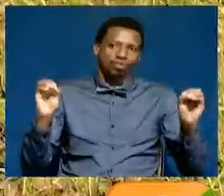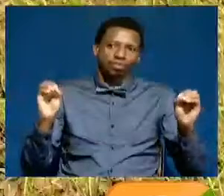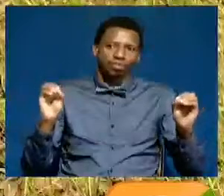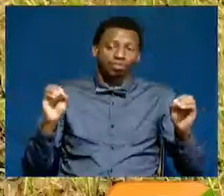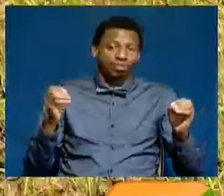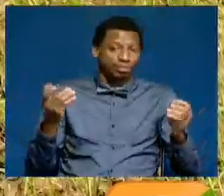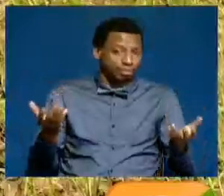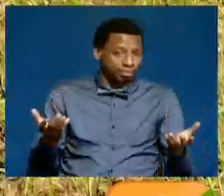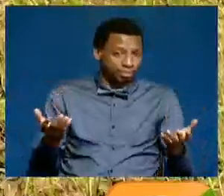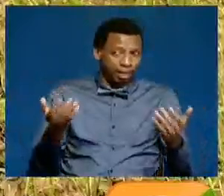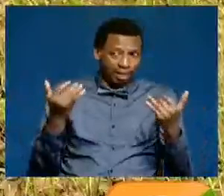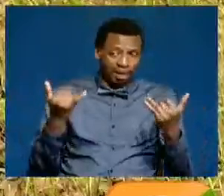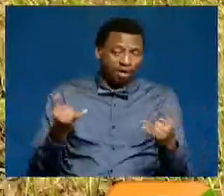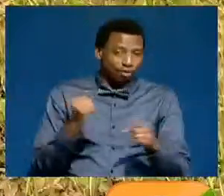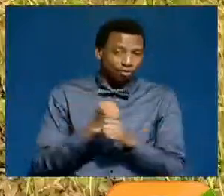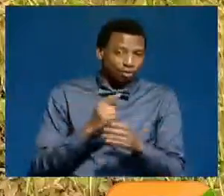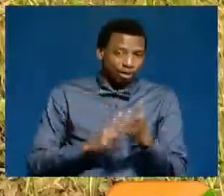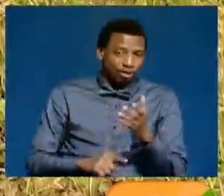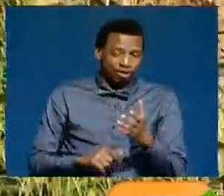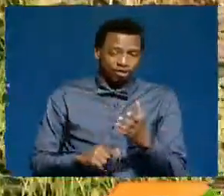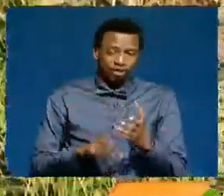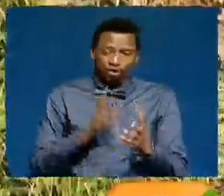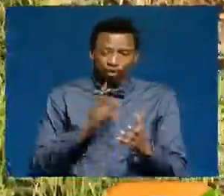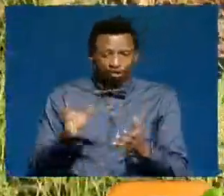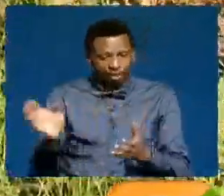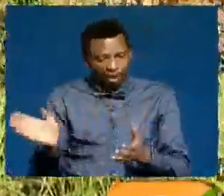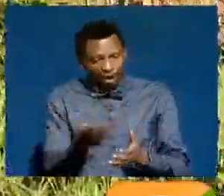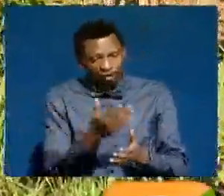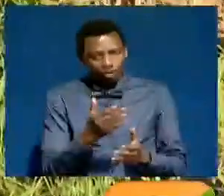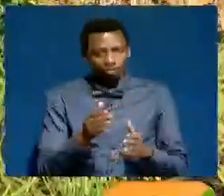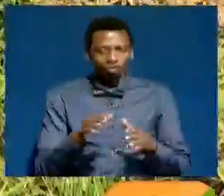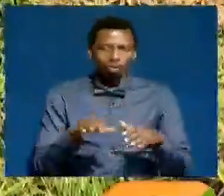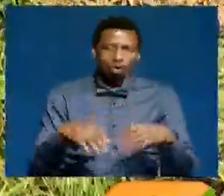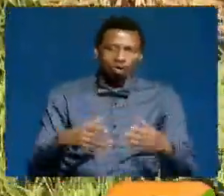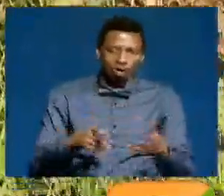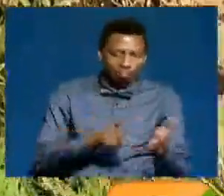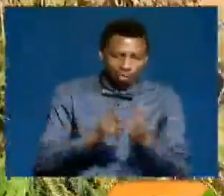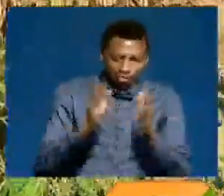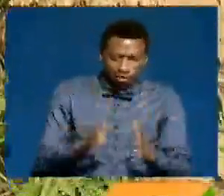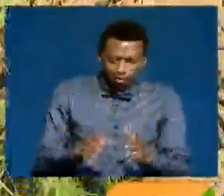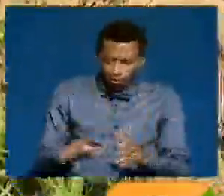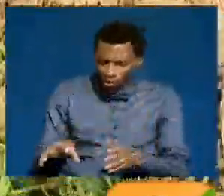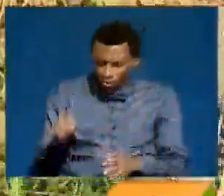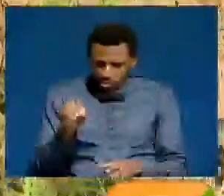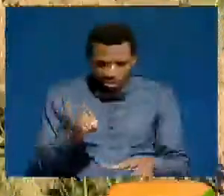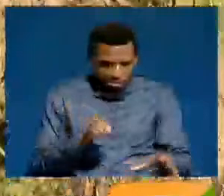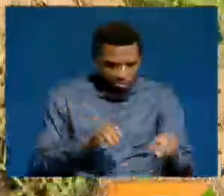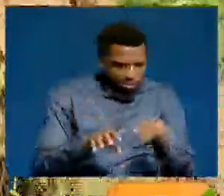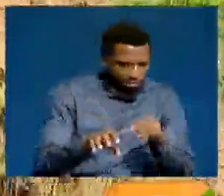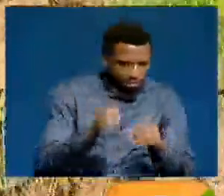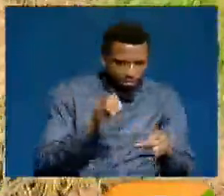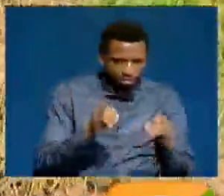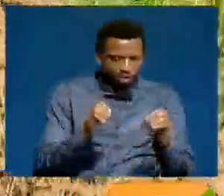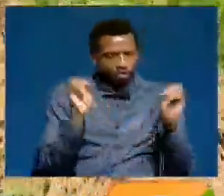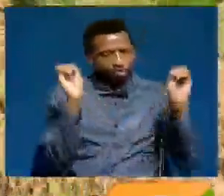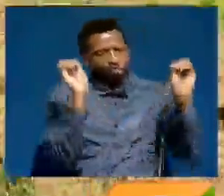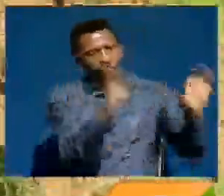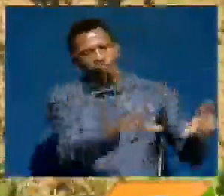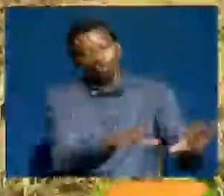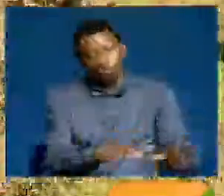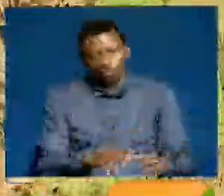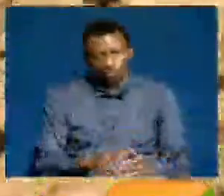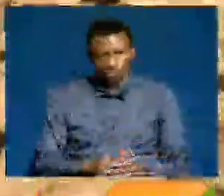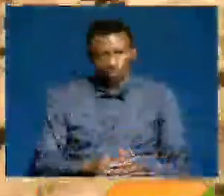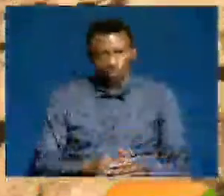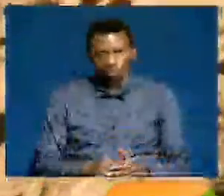paddies for several days before irrigation or paying extra labor to collect the pests by hand and dump them on the dikes. But